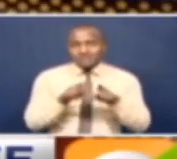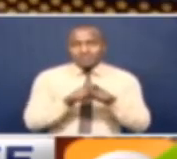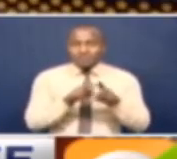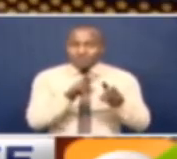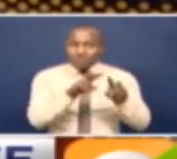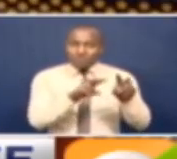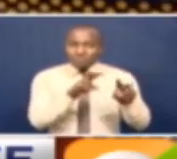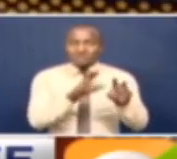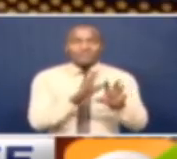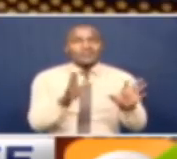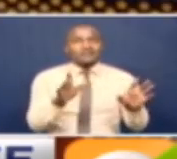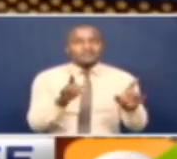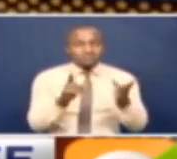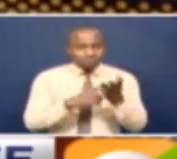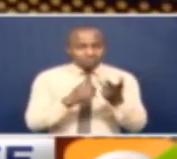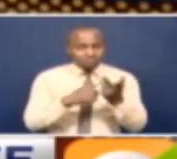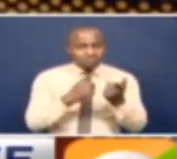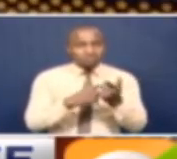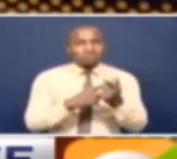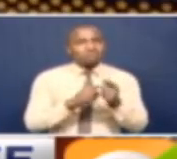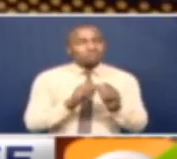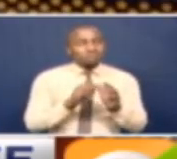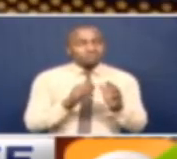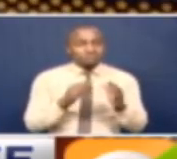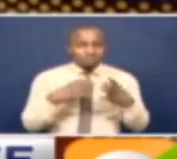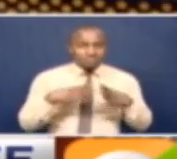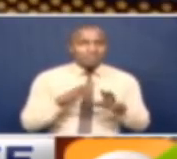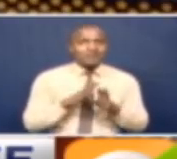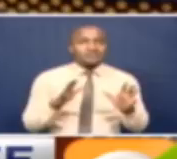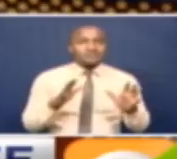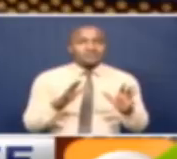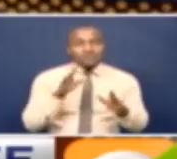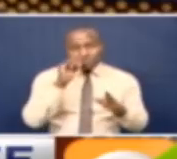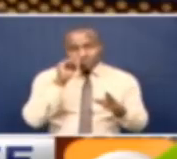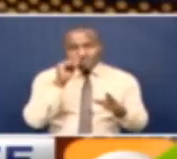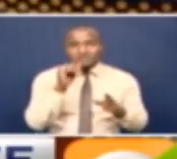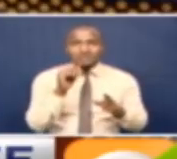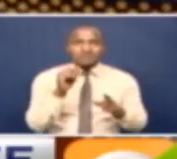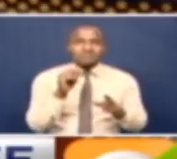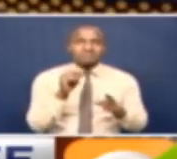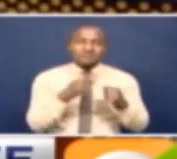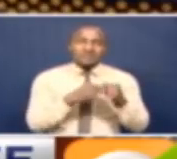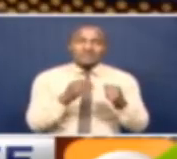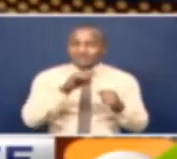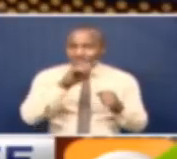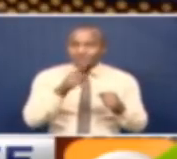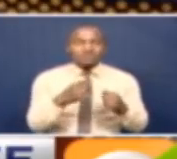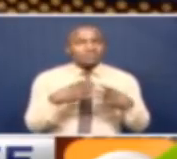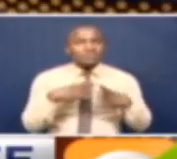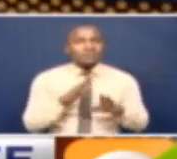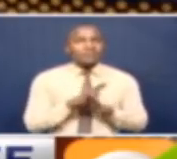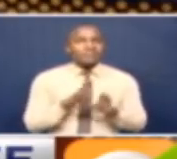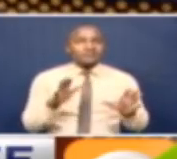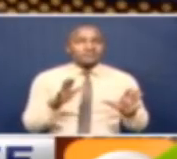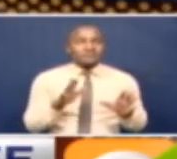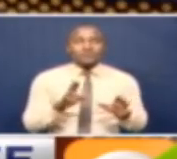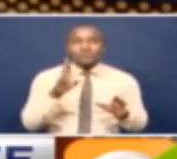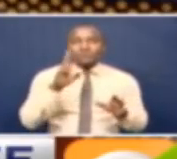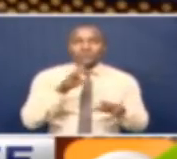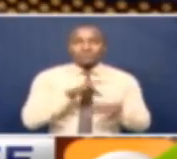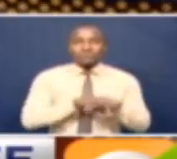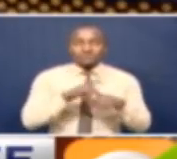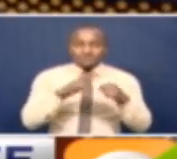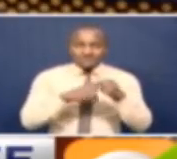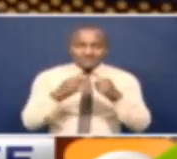and the polling clerks. Mombasa reported back a voter turnout of about 80,000, with Uhuru Kenyatta getting 78,000.